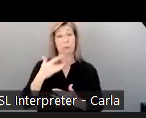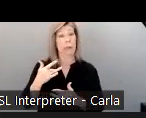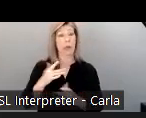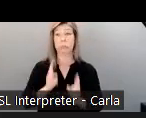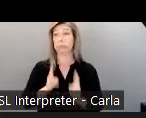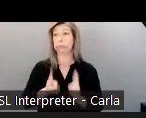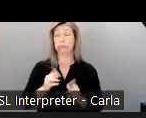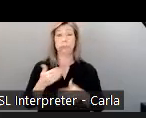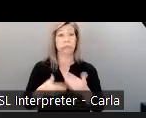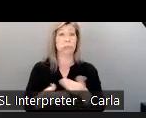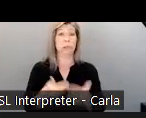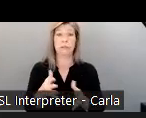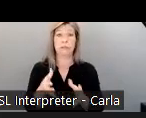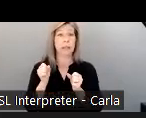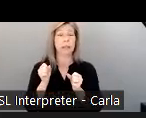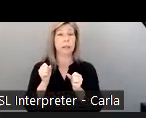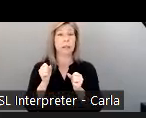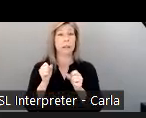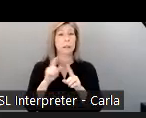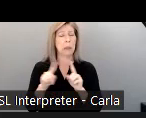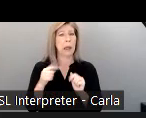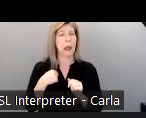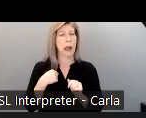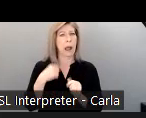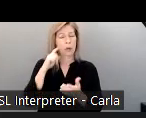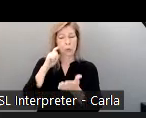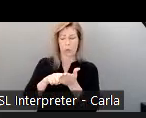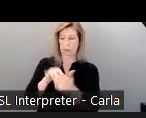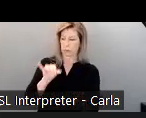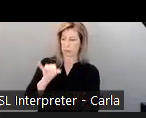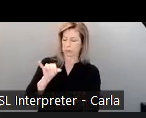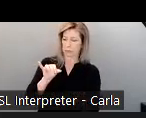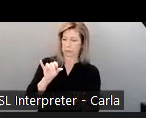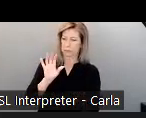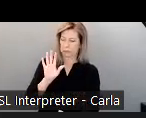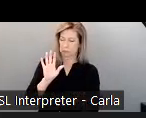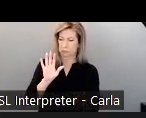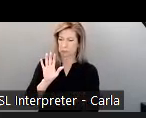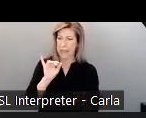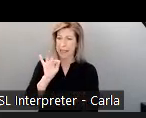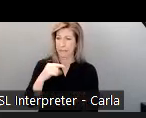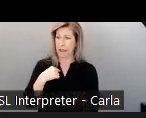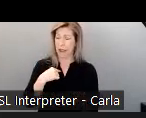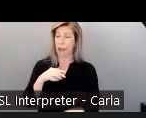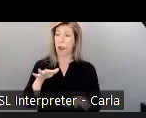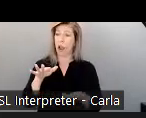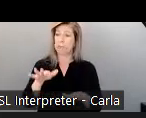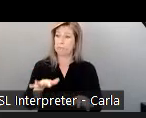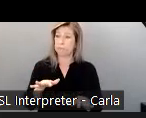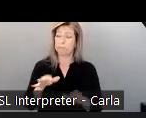I've realized that I can actually get just as much done from a slower pace.